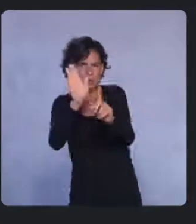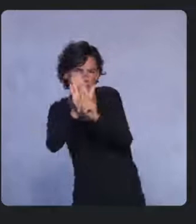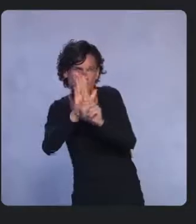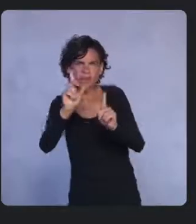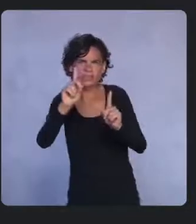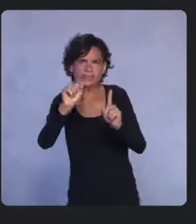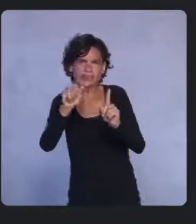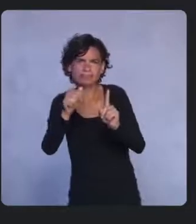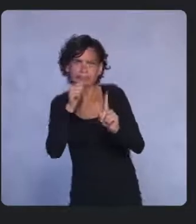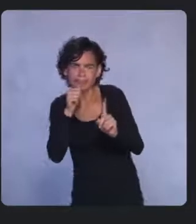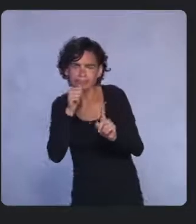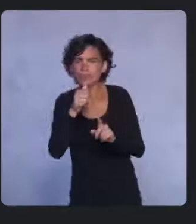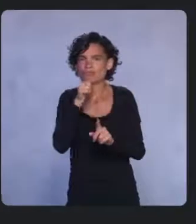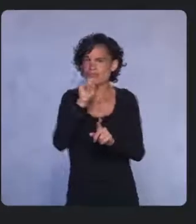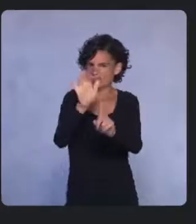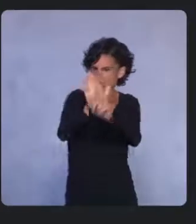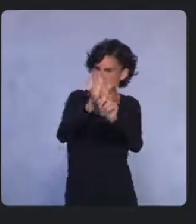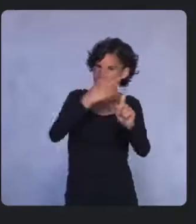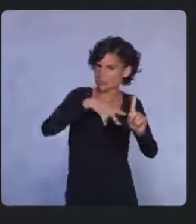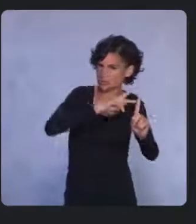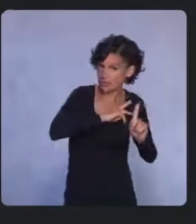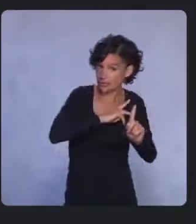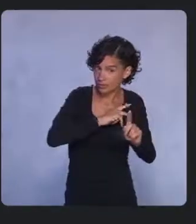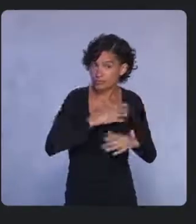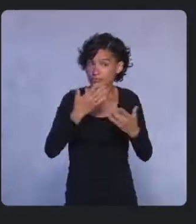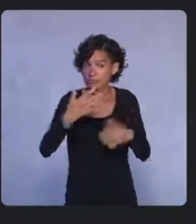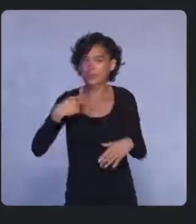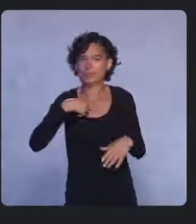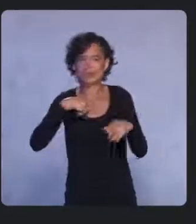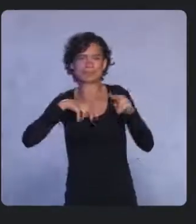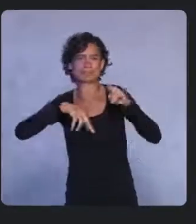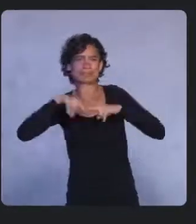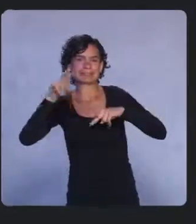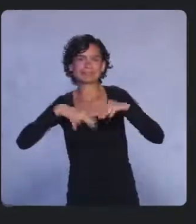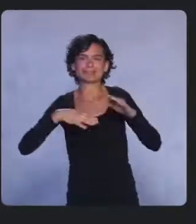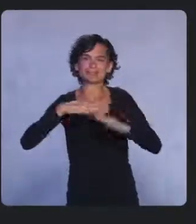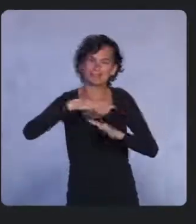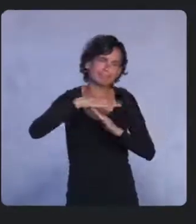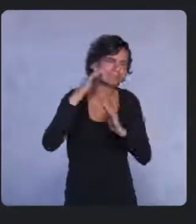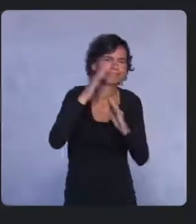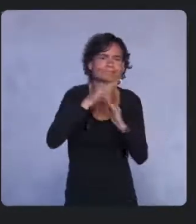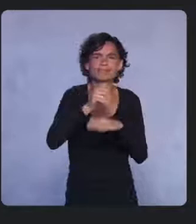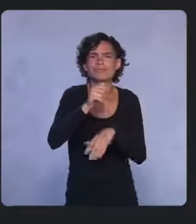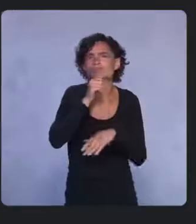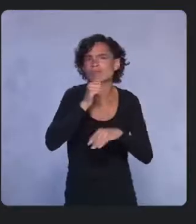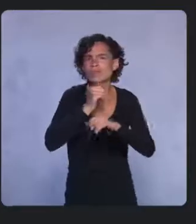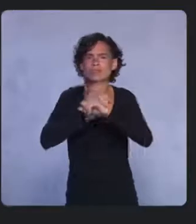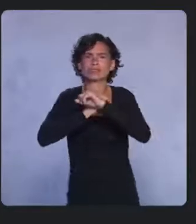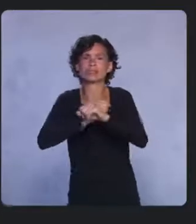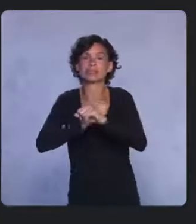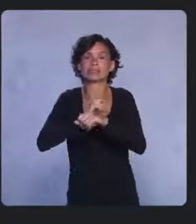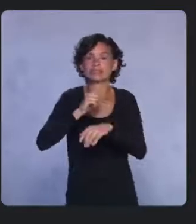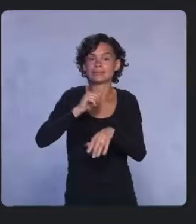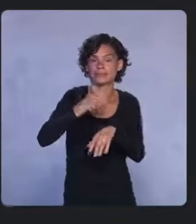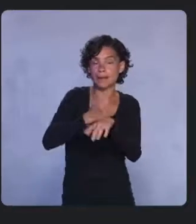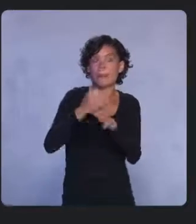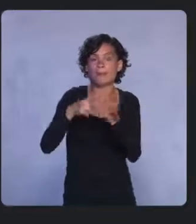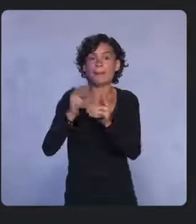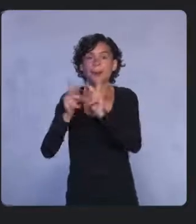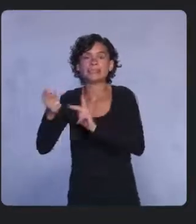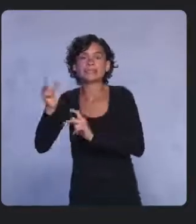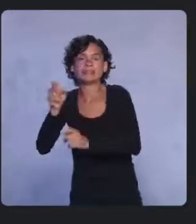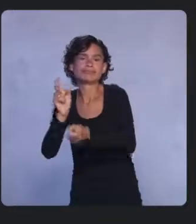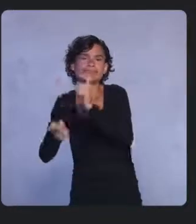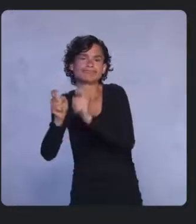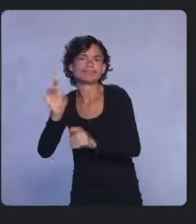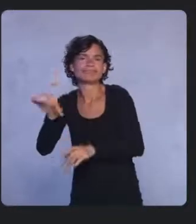personal. So we build powerful privacy and security settings that let people choose what's right for them. You can find